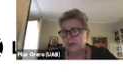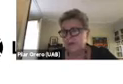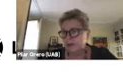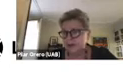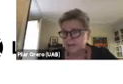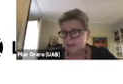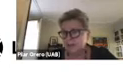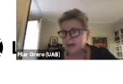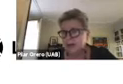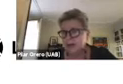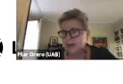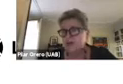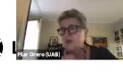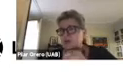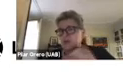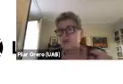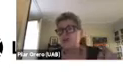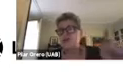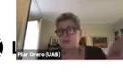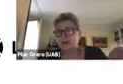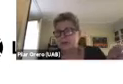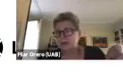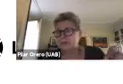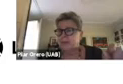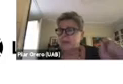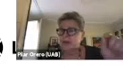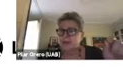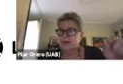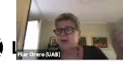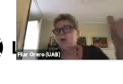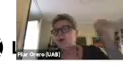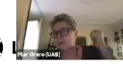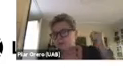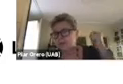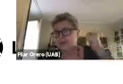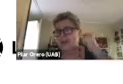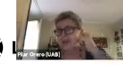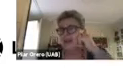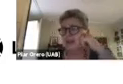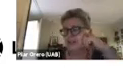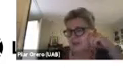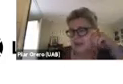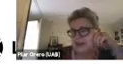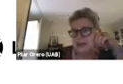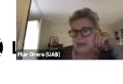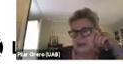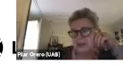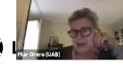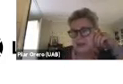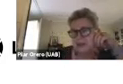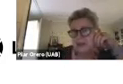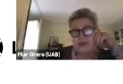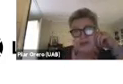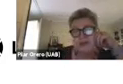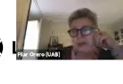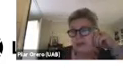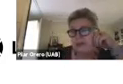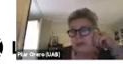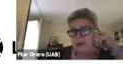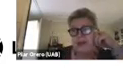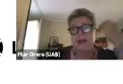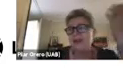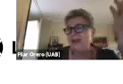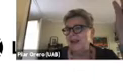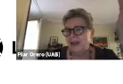through a camera, not your Zoom camera, but the camera of the eye tracking company that you're using to do eye